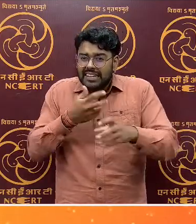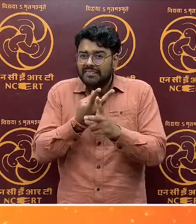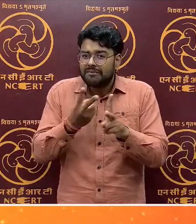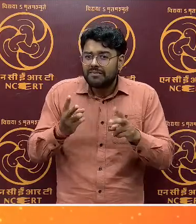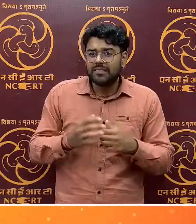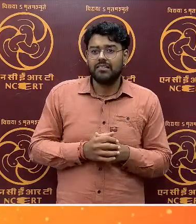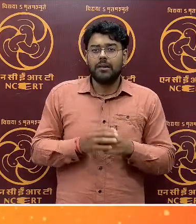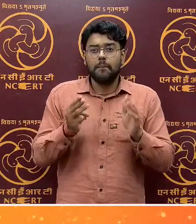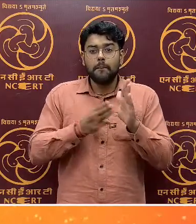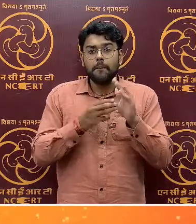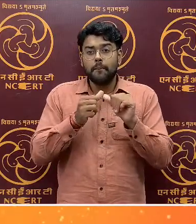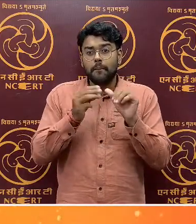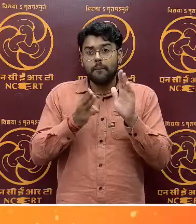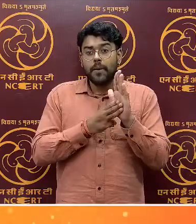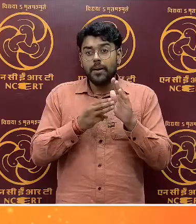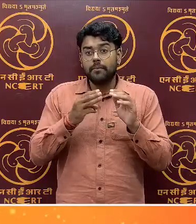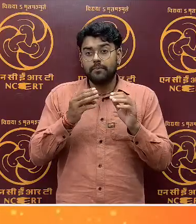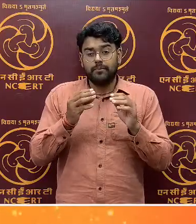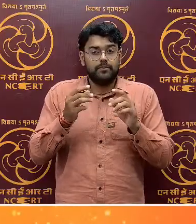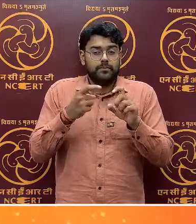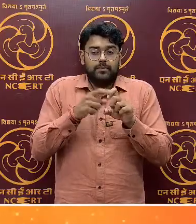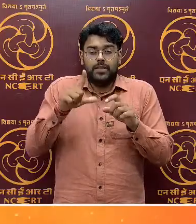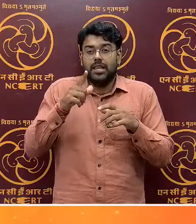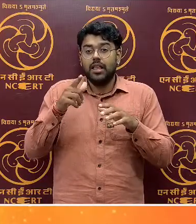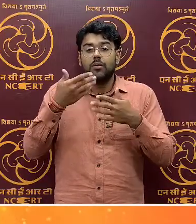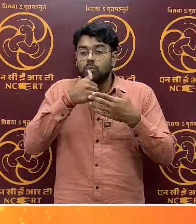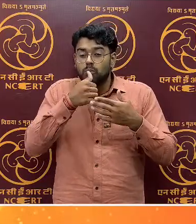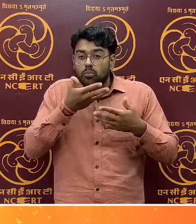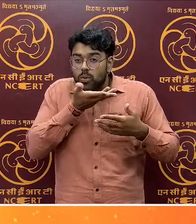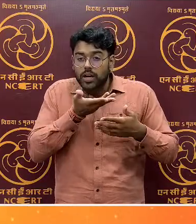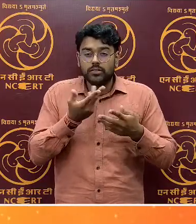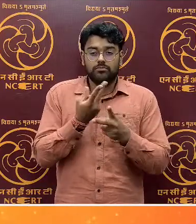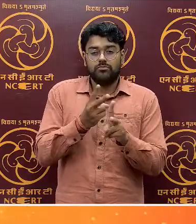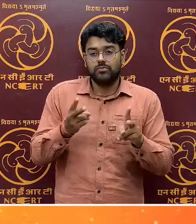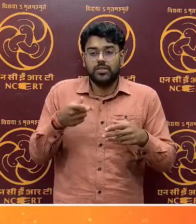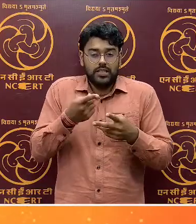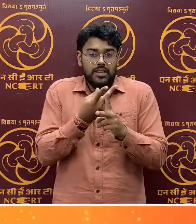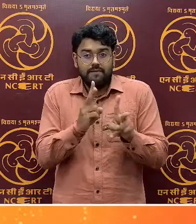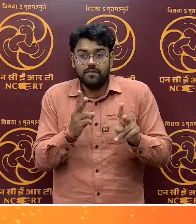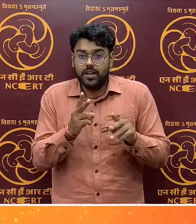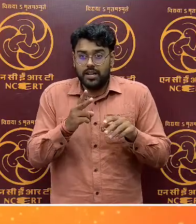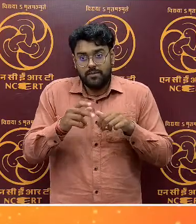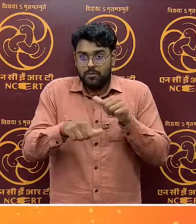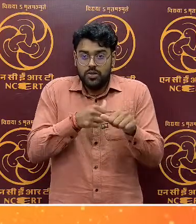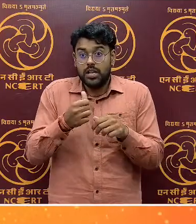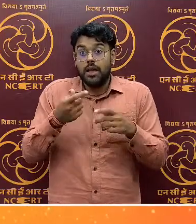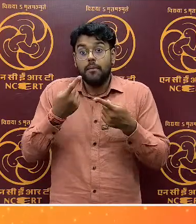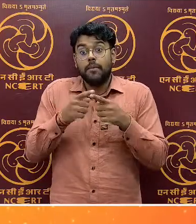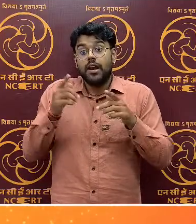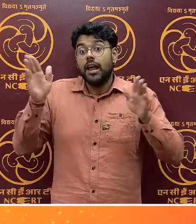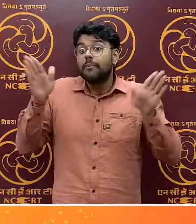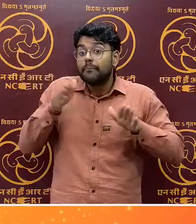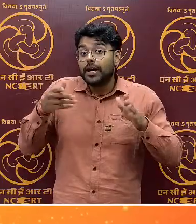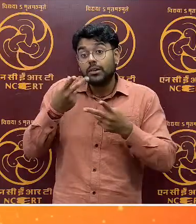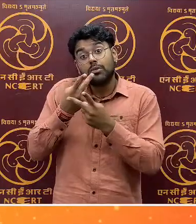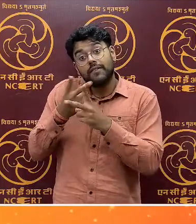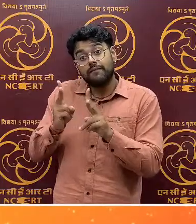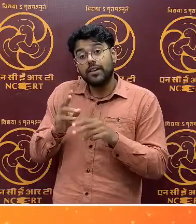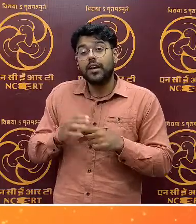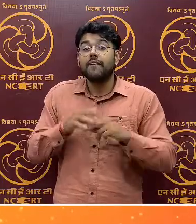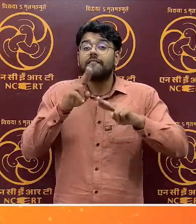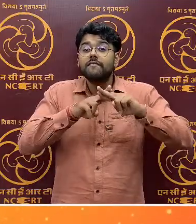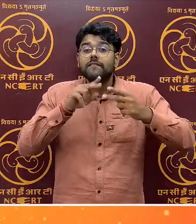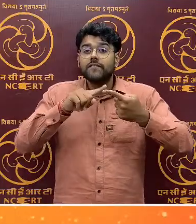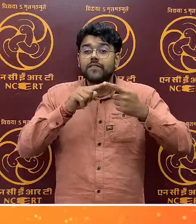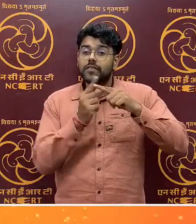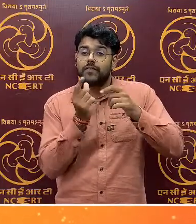know, they of course reproduce differently, and then there are birds who lay eggs also. Yes. But sometimes, because here we are talking about a fetus develops